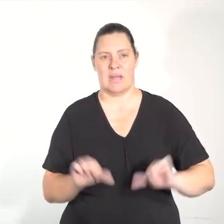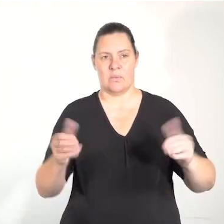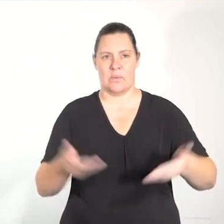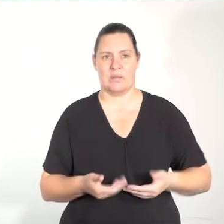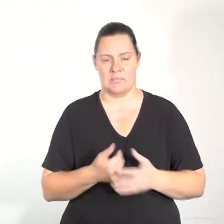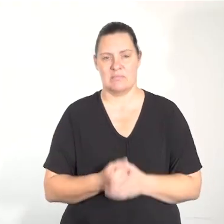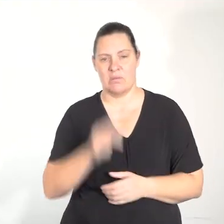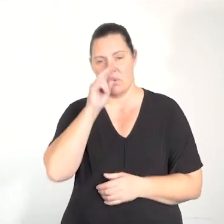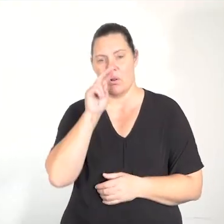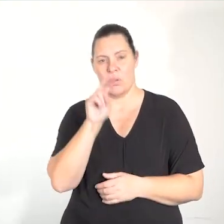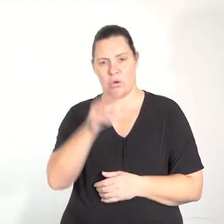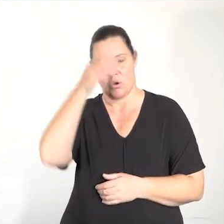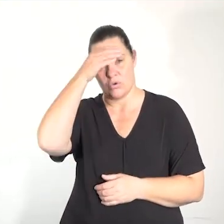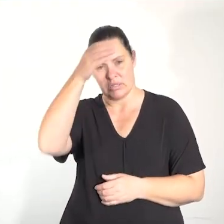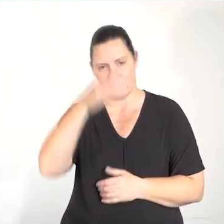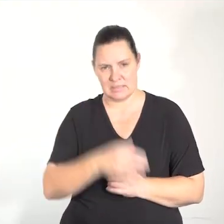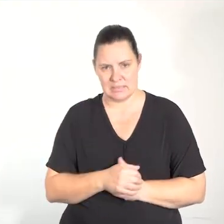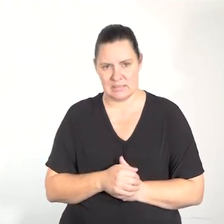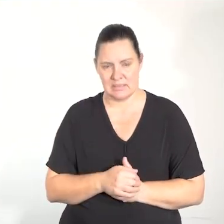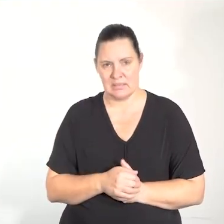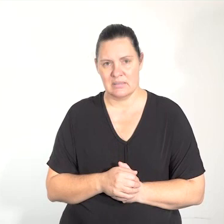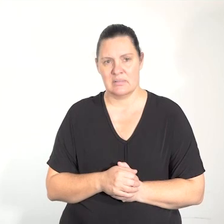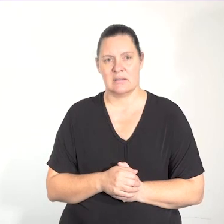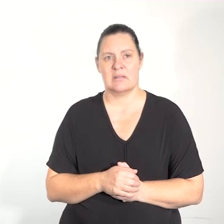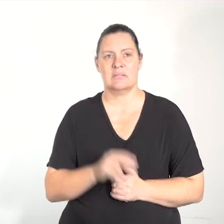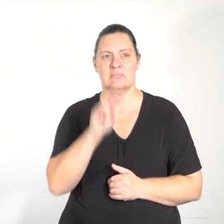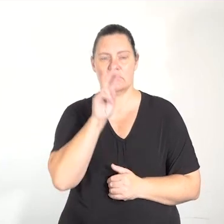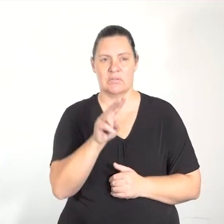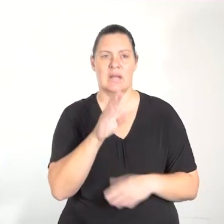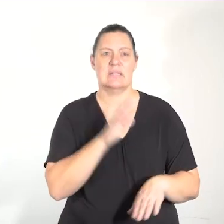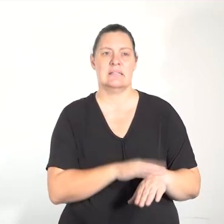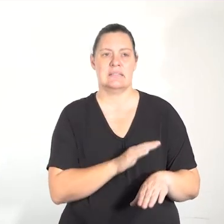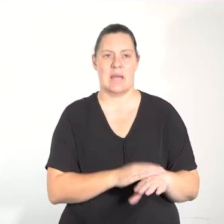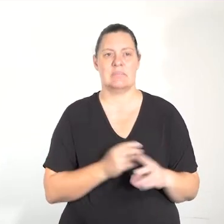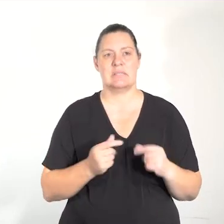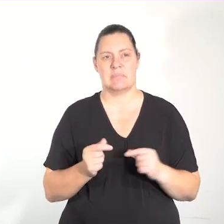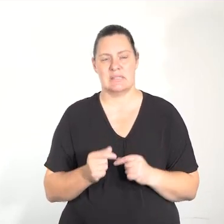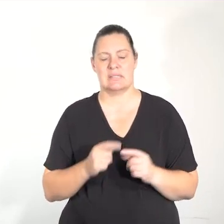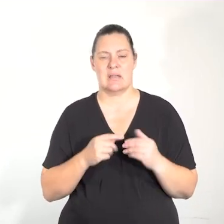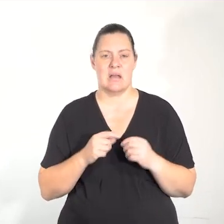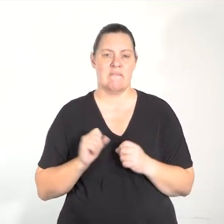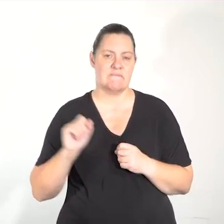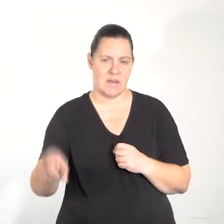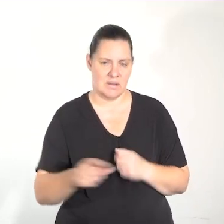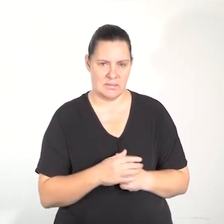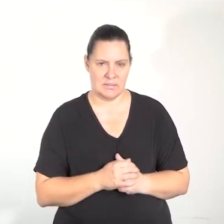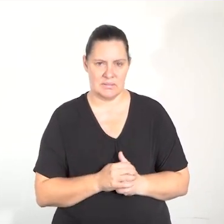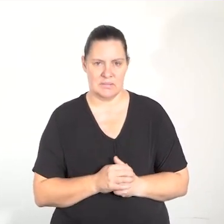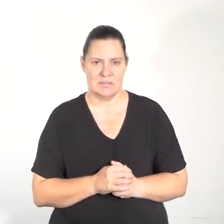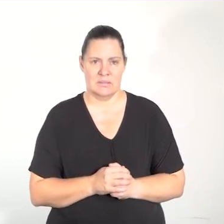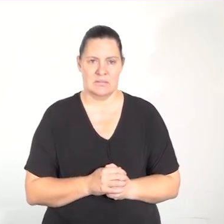Welcome back. Let's look at the concept map again. So now we are going to look at time, speed, and distance.